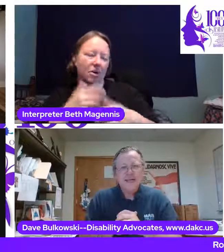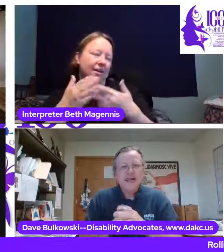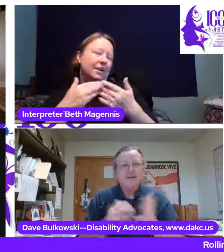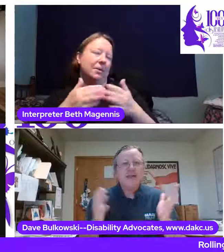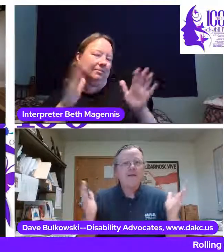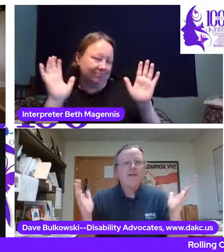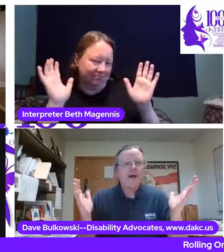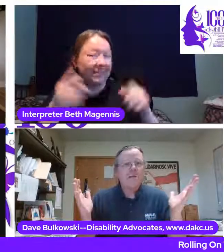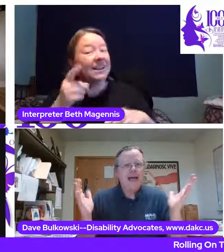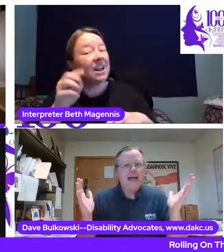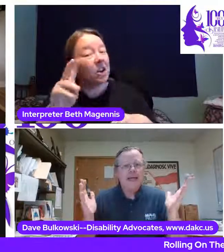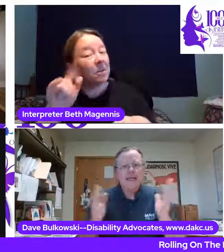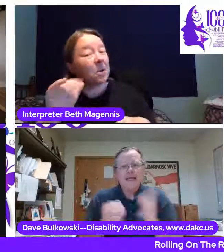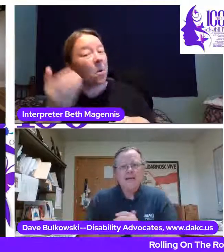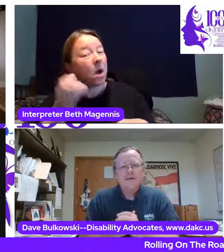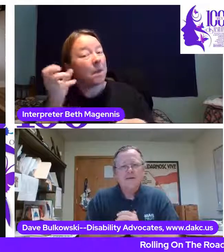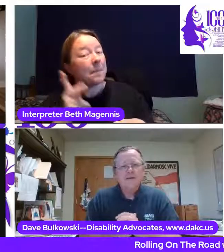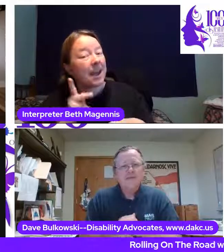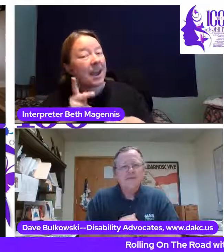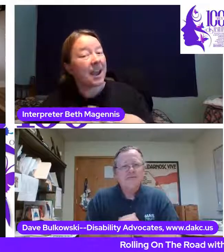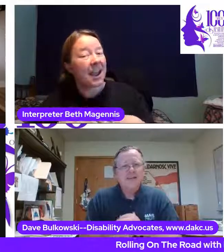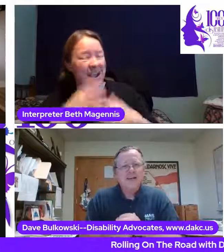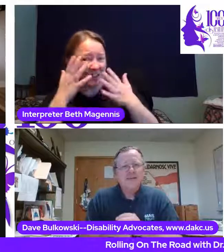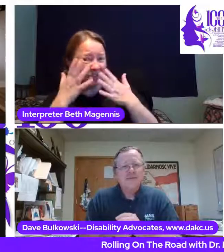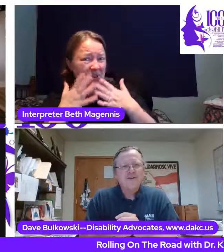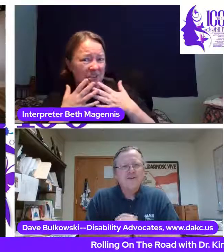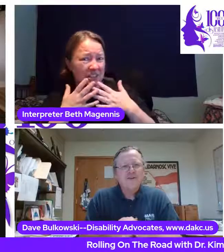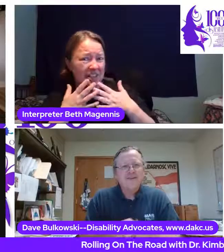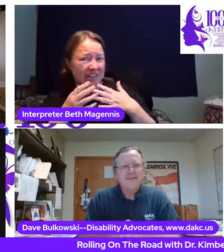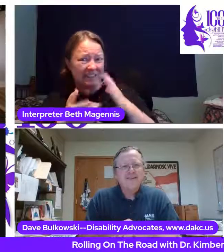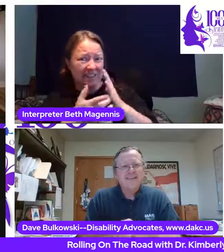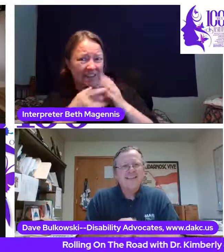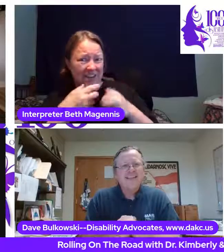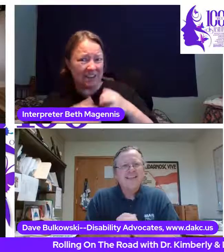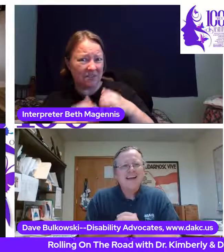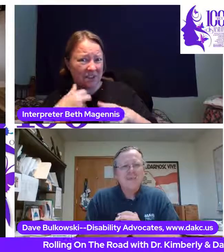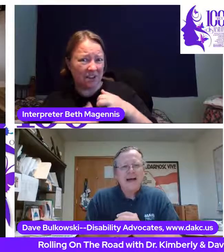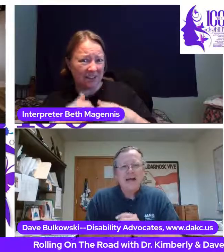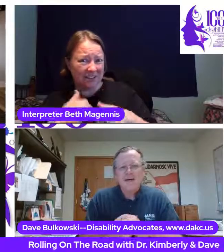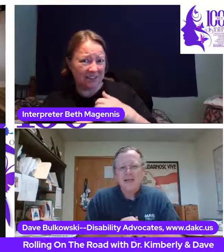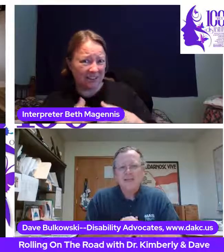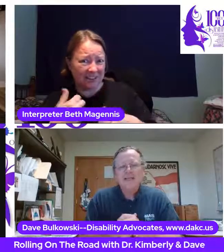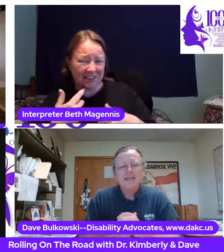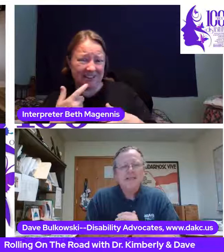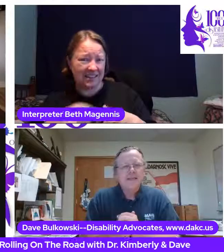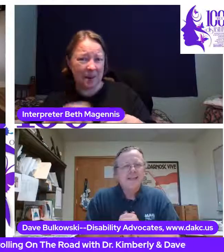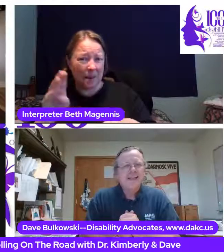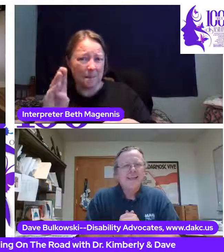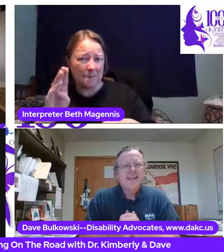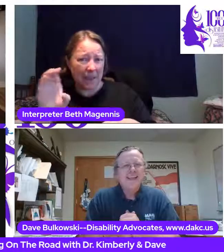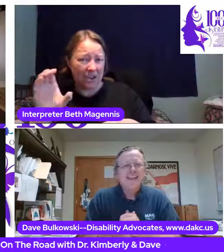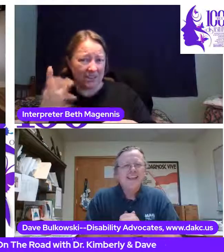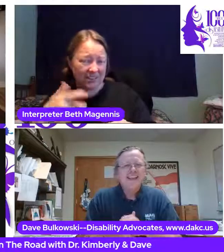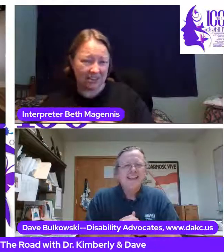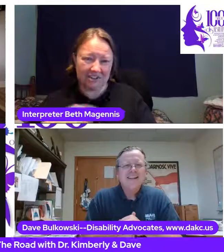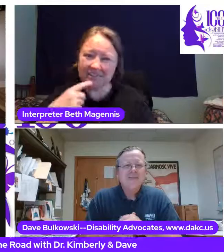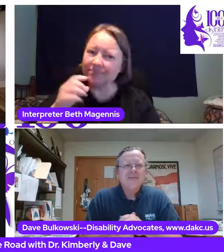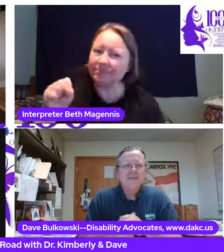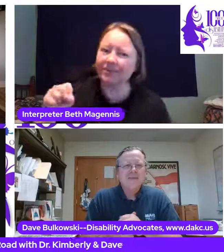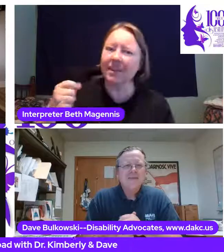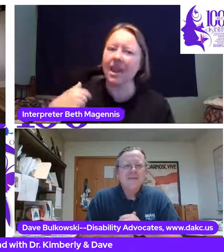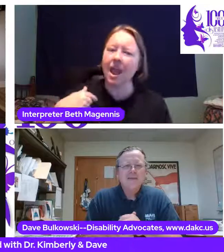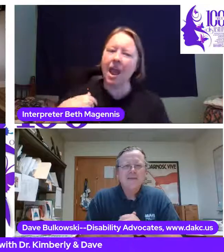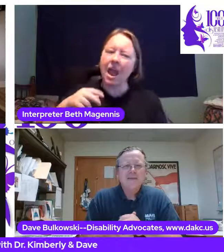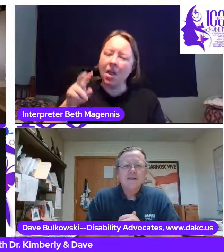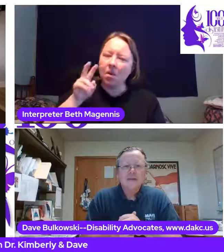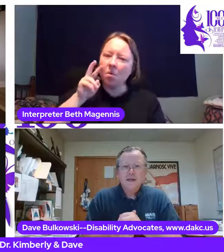anyways, Dr. Kimberly, welcome back. Unfortunately, technical difficulties out in Byron. Yes, but I was